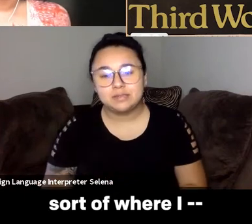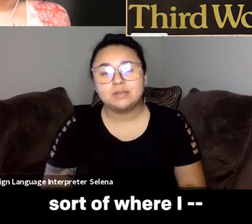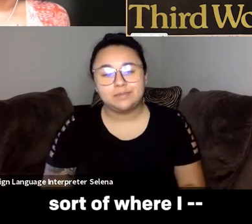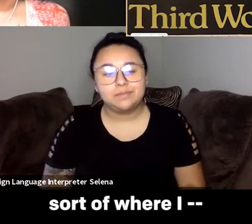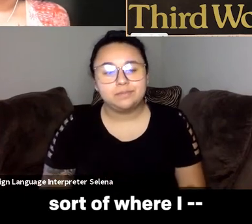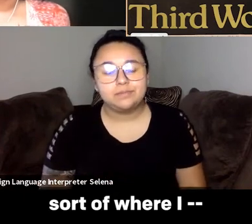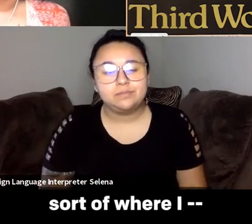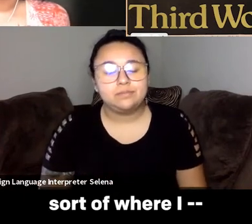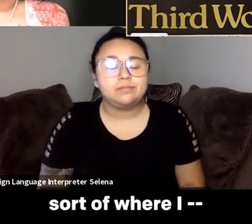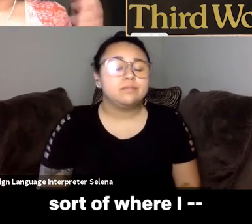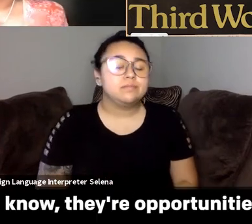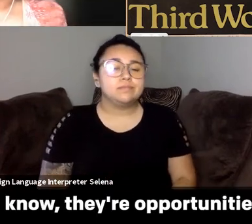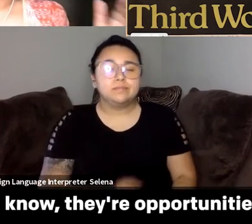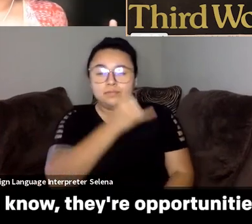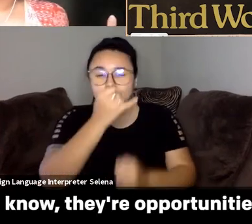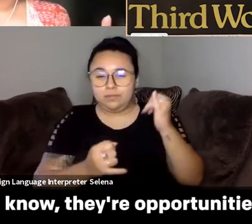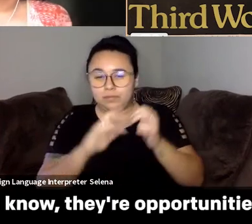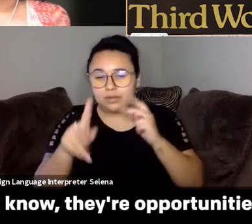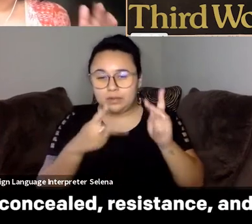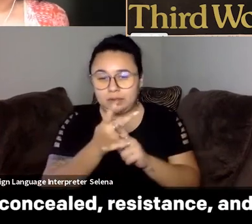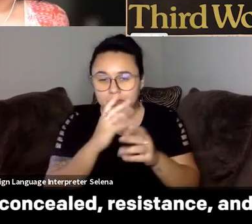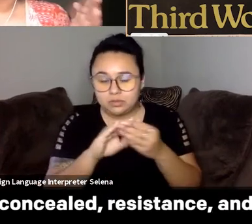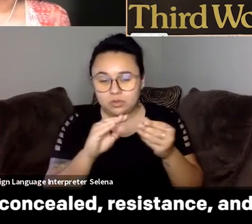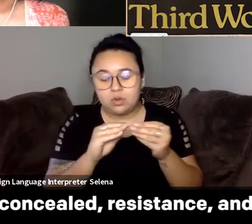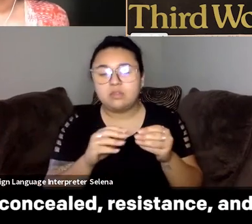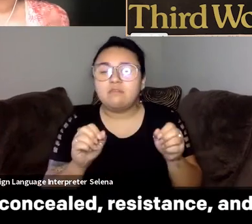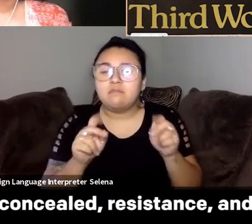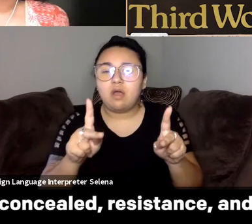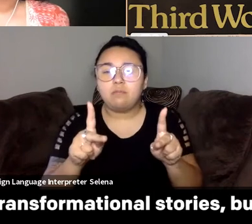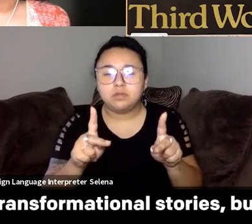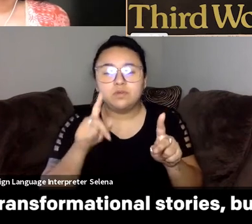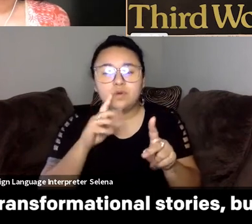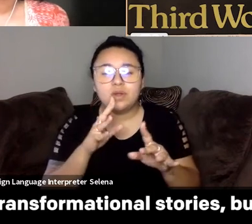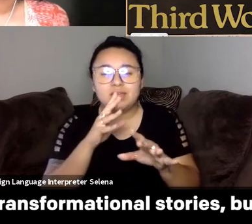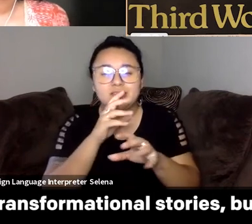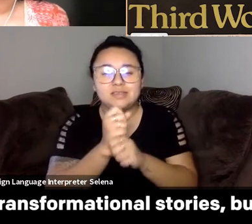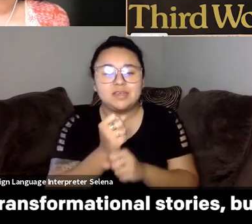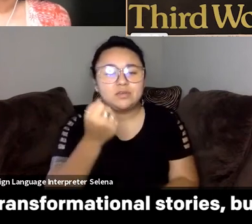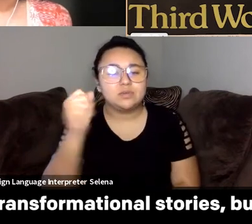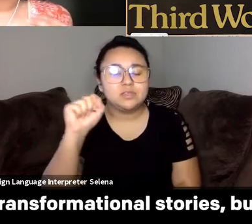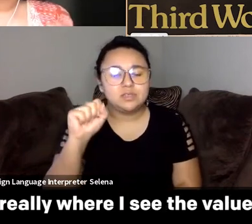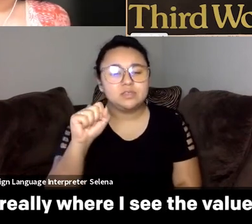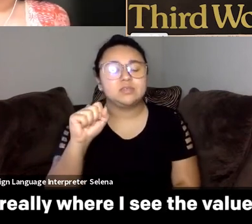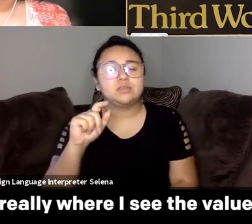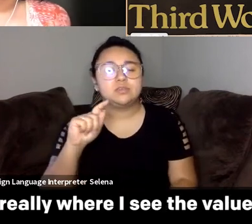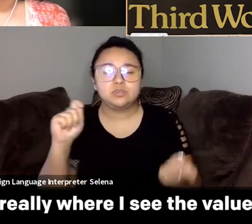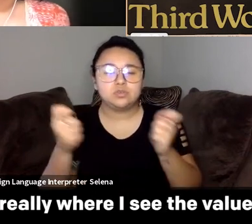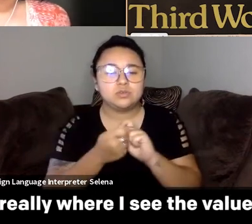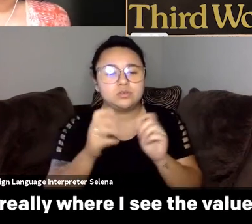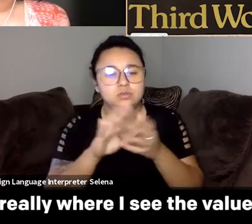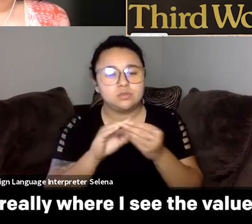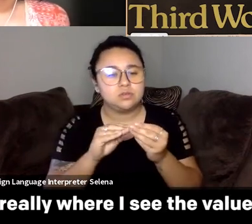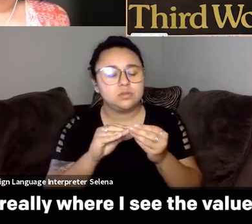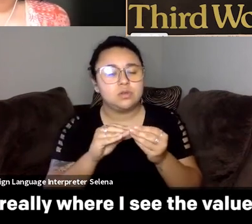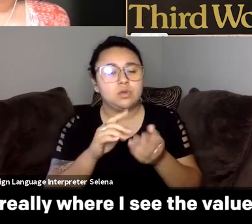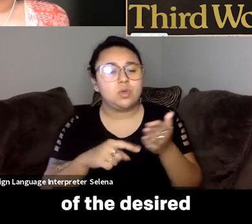of where there are opportunities in concealed resistance and transformational stories, but really where I